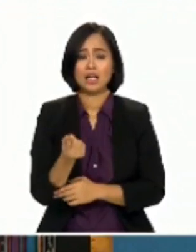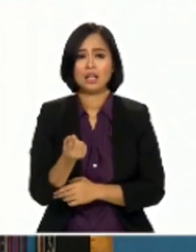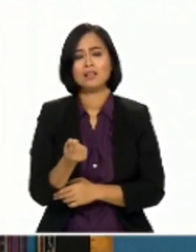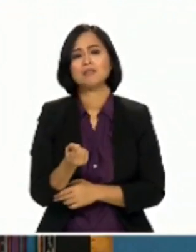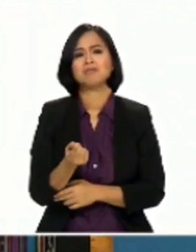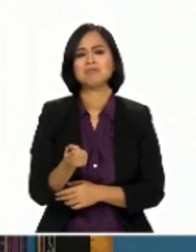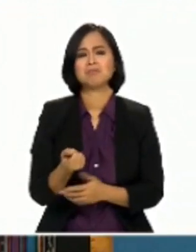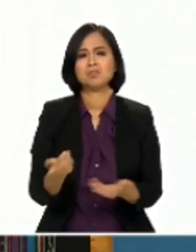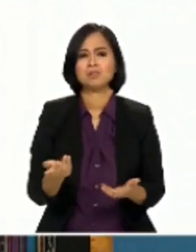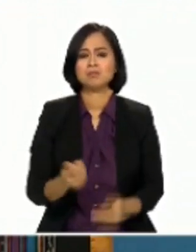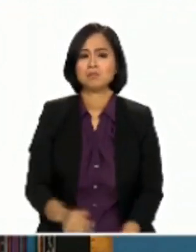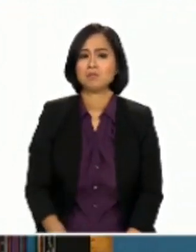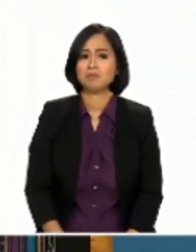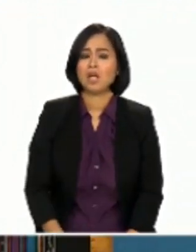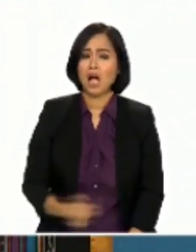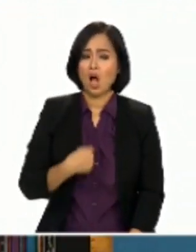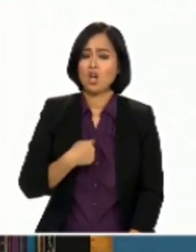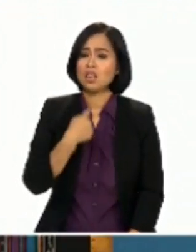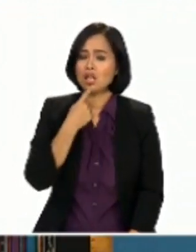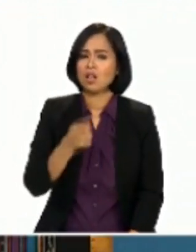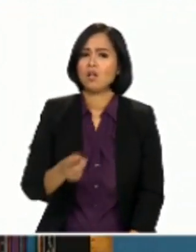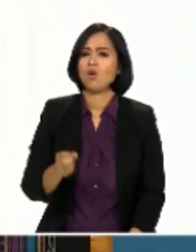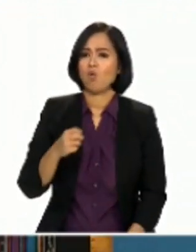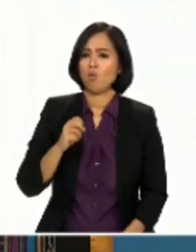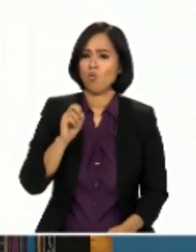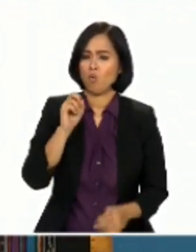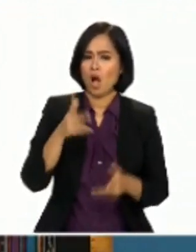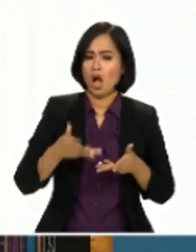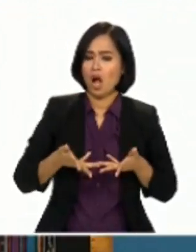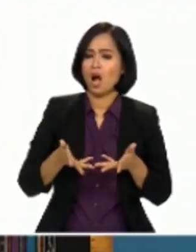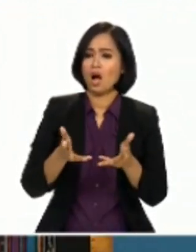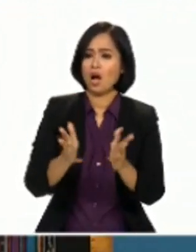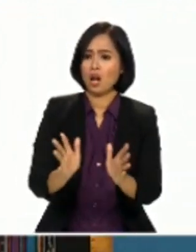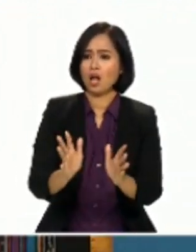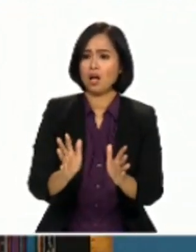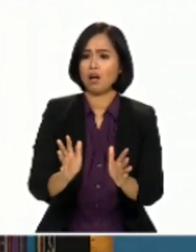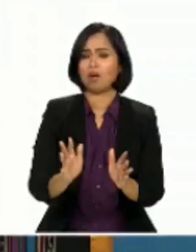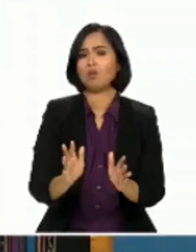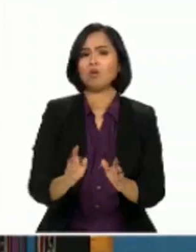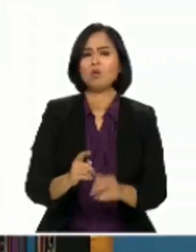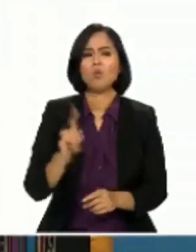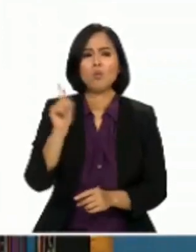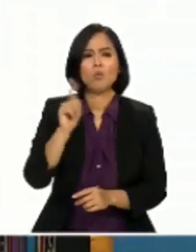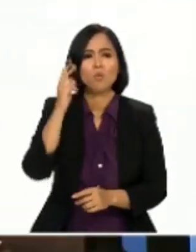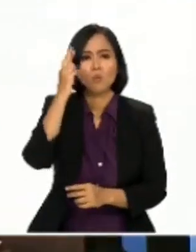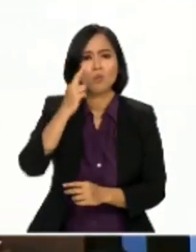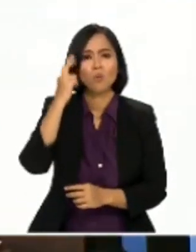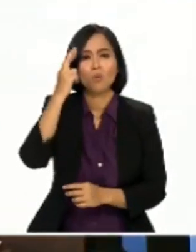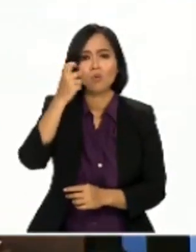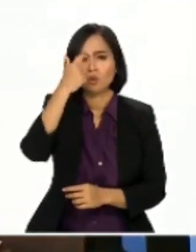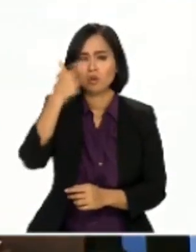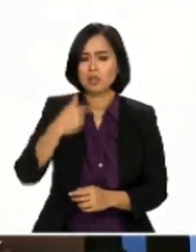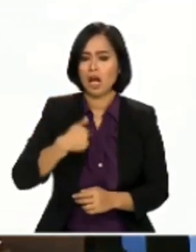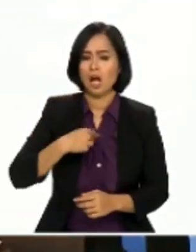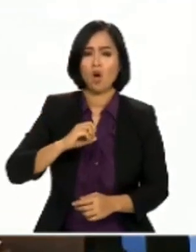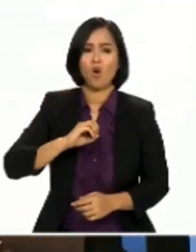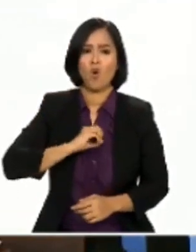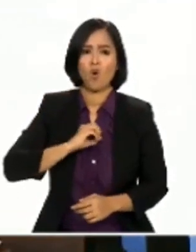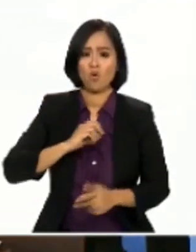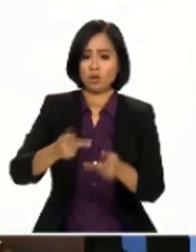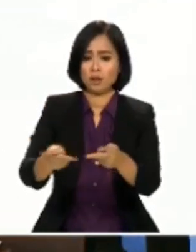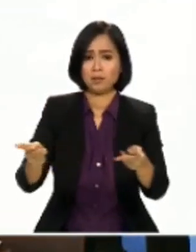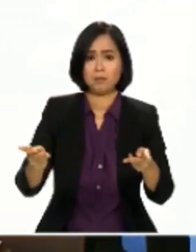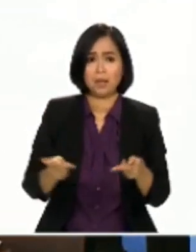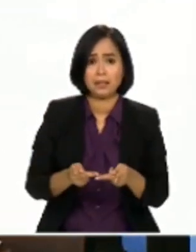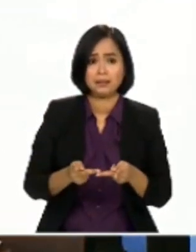sabi ko. So, I mean, I said, I allowed. That was on the premise that I own the property.